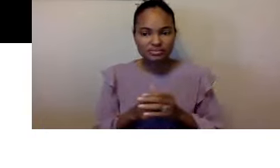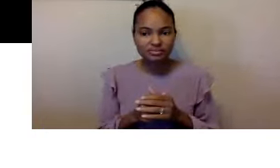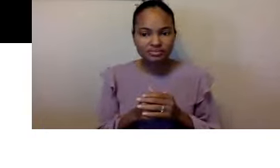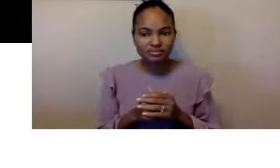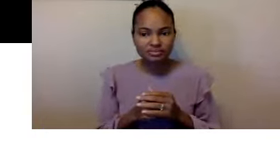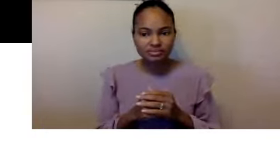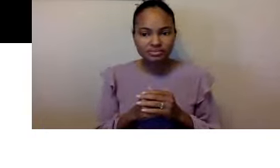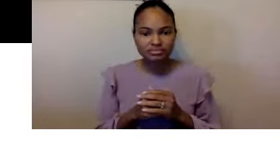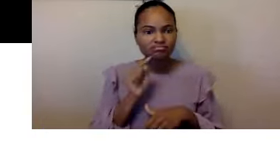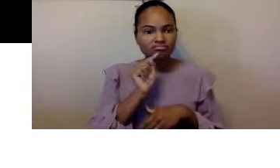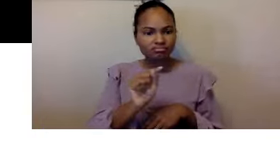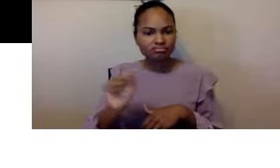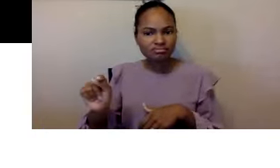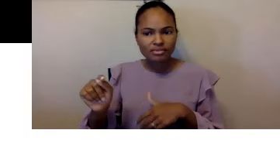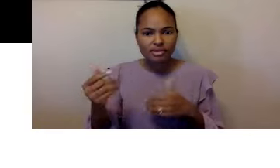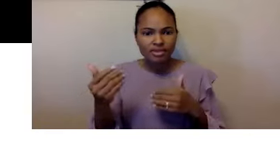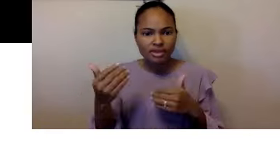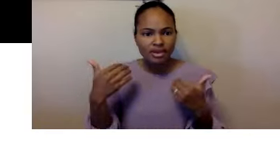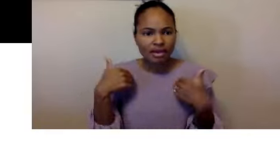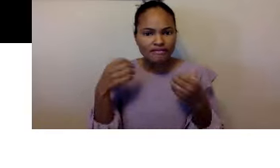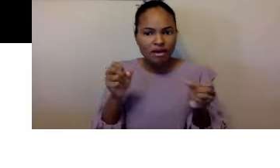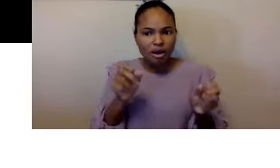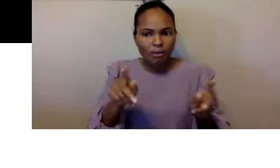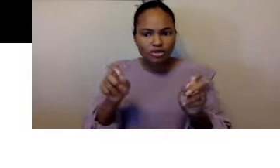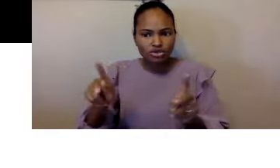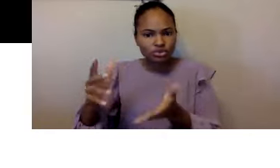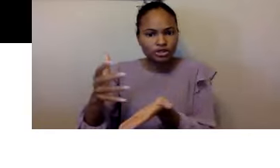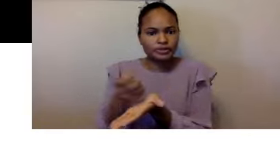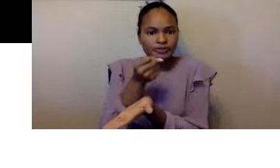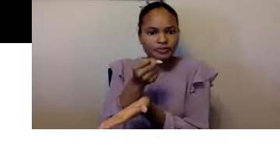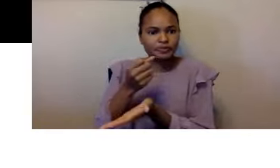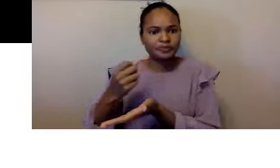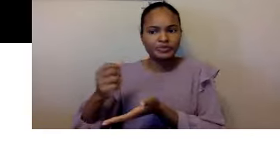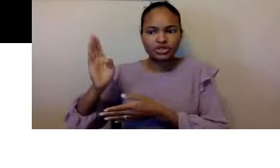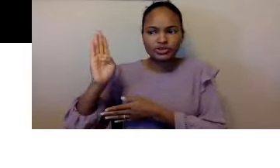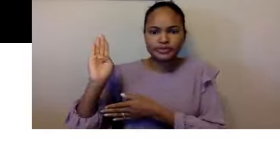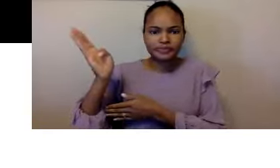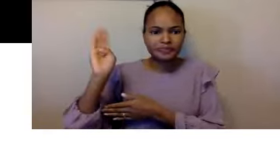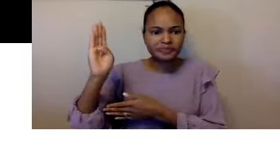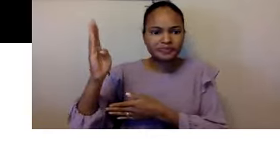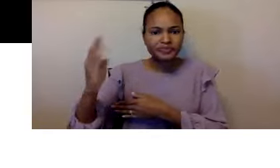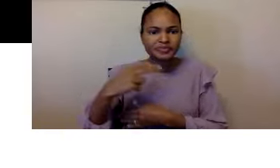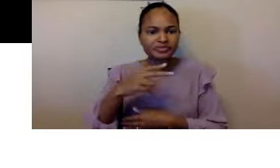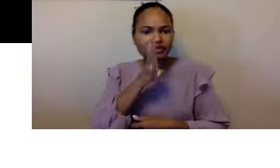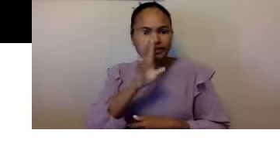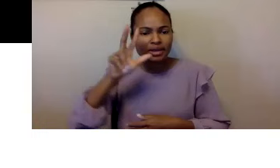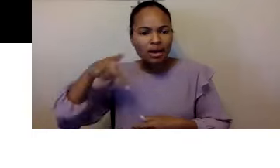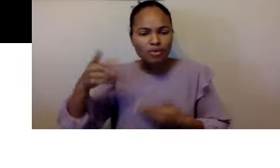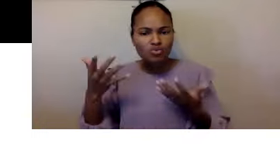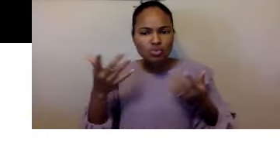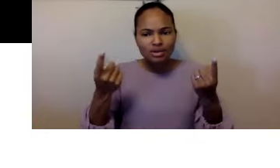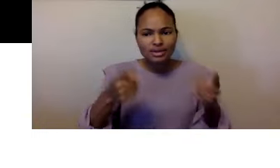has an opportunity to voice what's happening with our committees and with